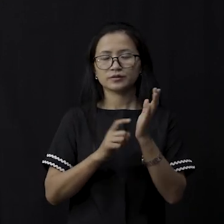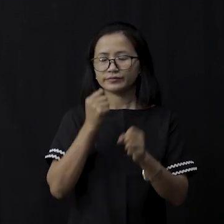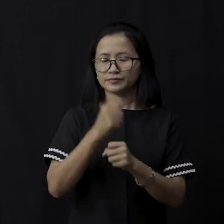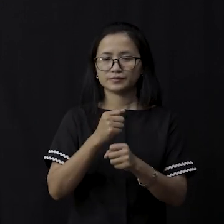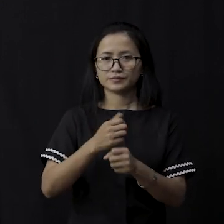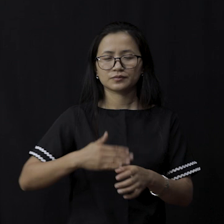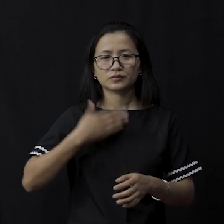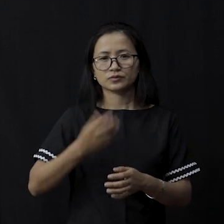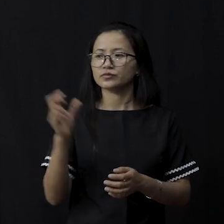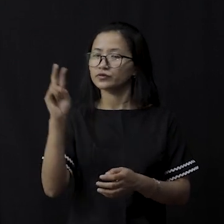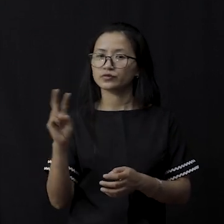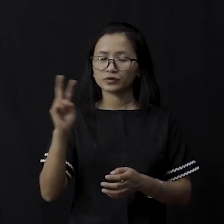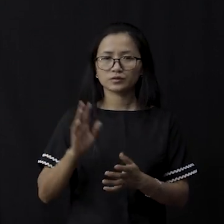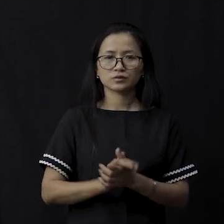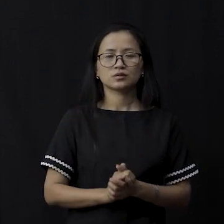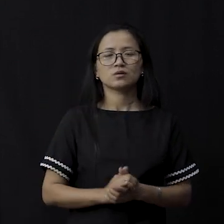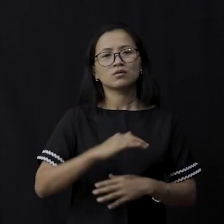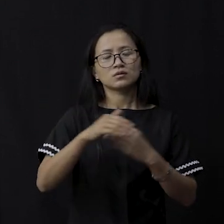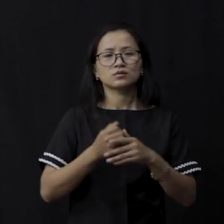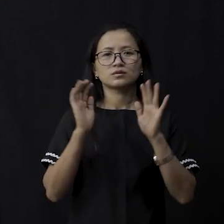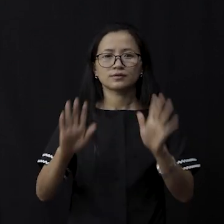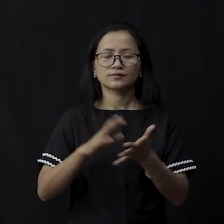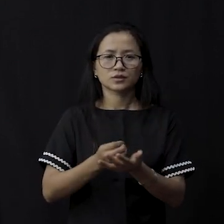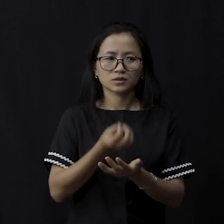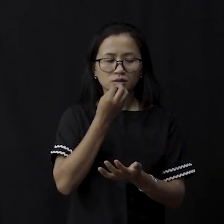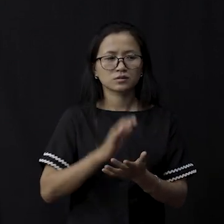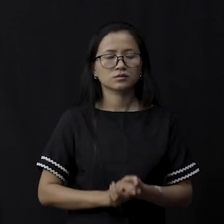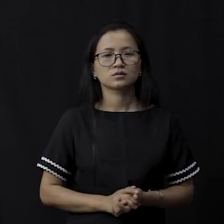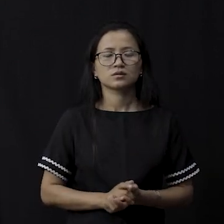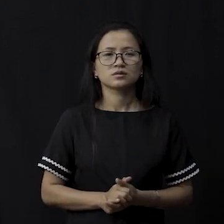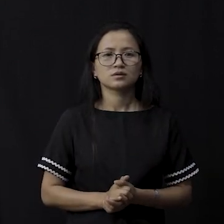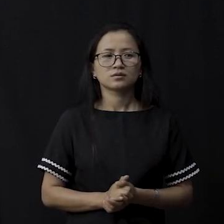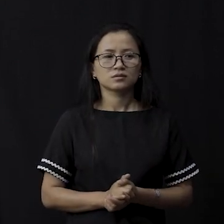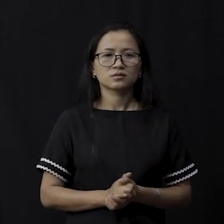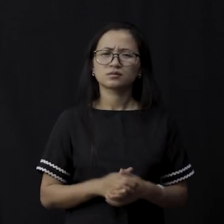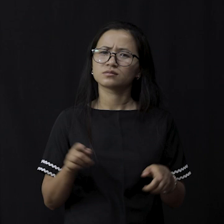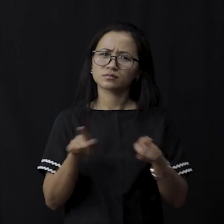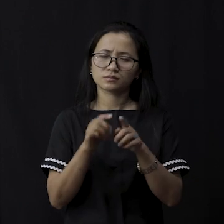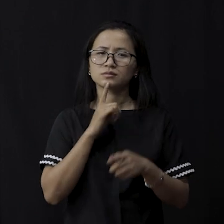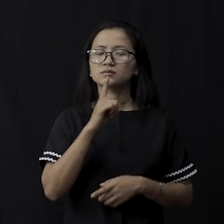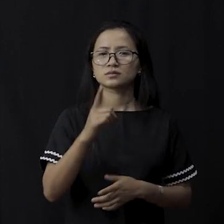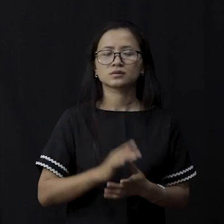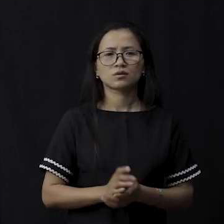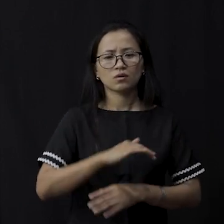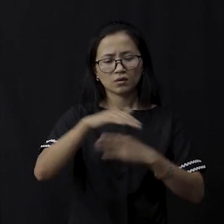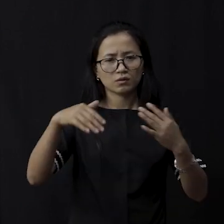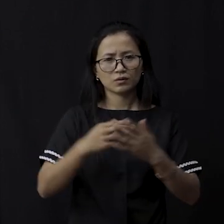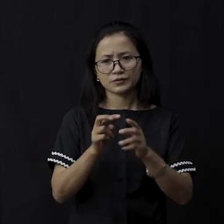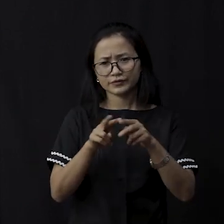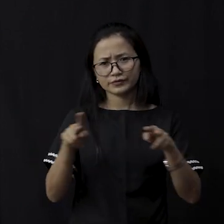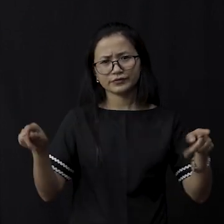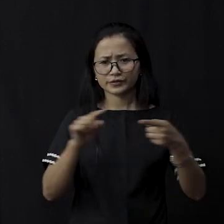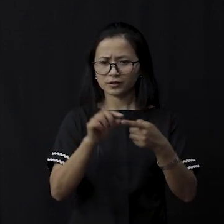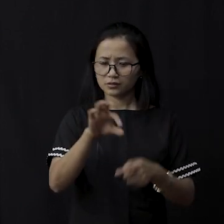Okay, so all this you have to eat. Then, like we said, our food contains all these different